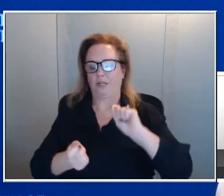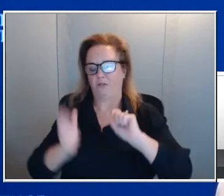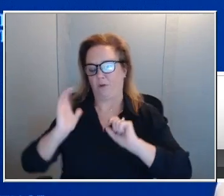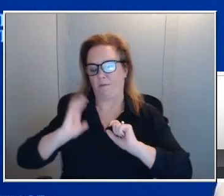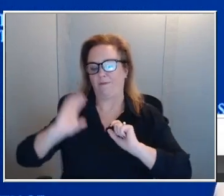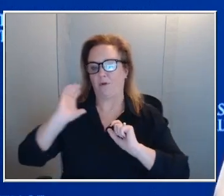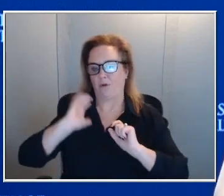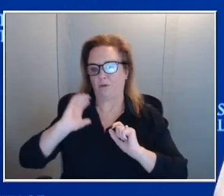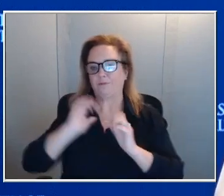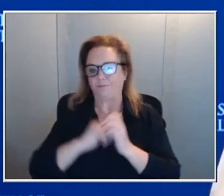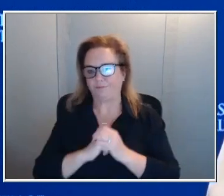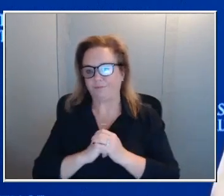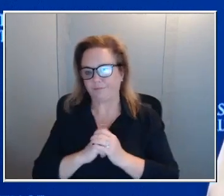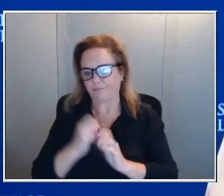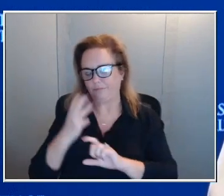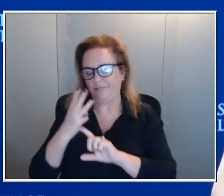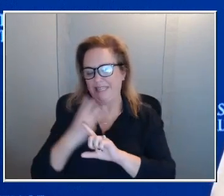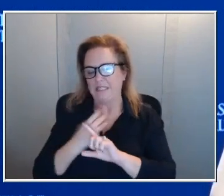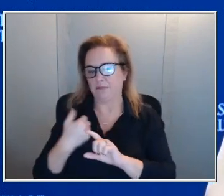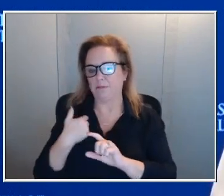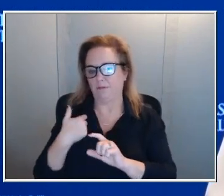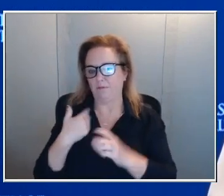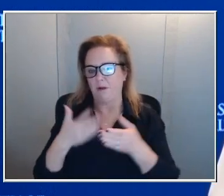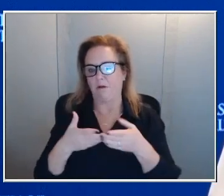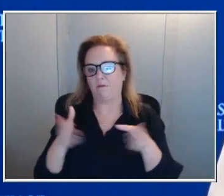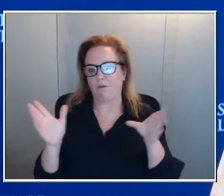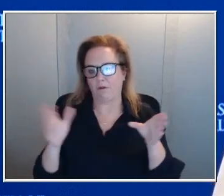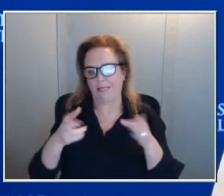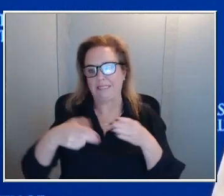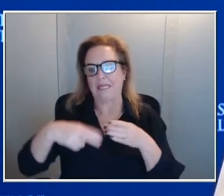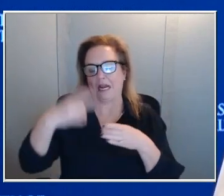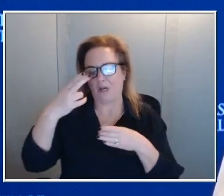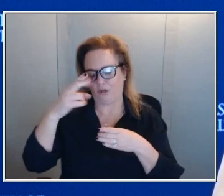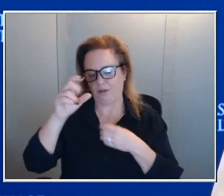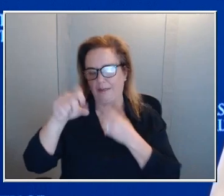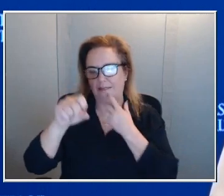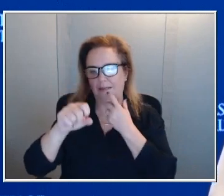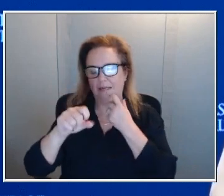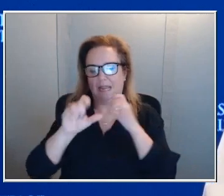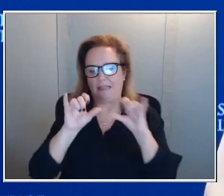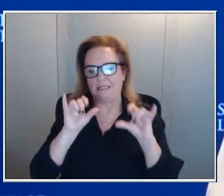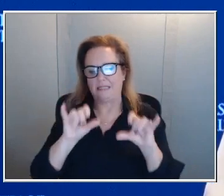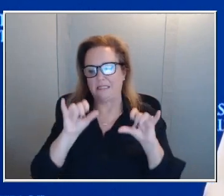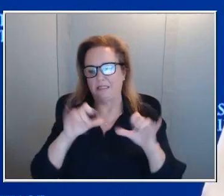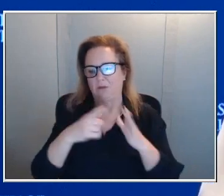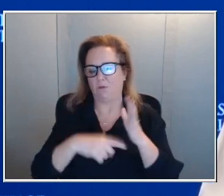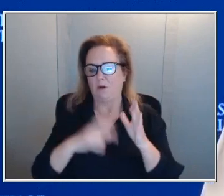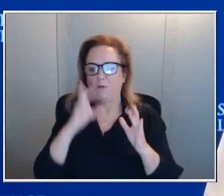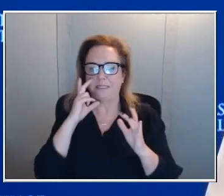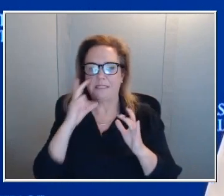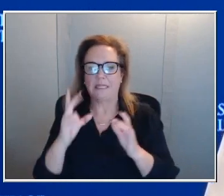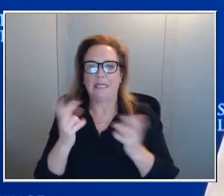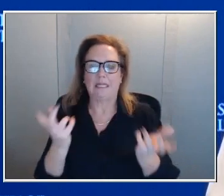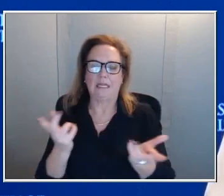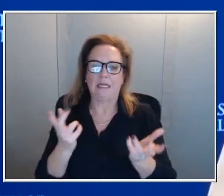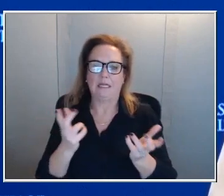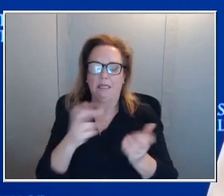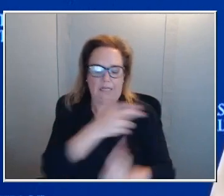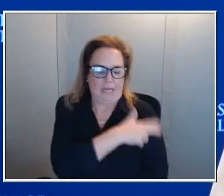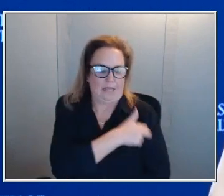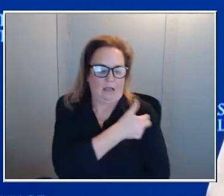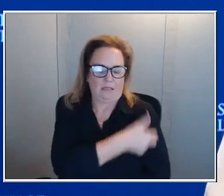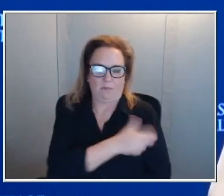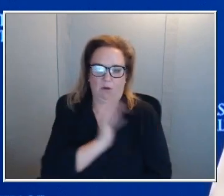in the previous 6 months. But overall, it is higher, and I think that's consistent with what we're seeing either in the hospital with